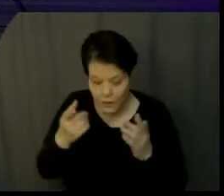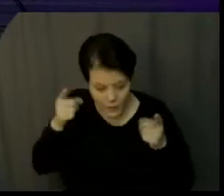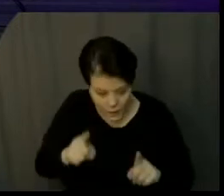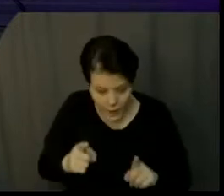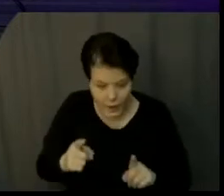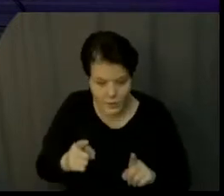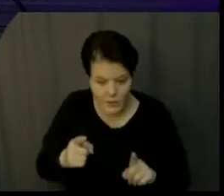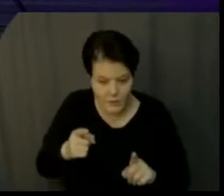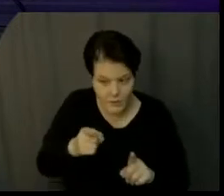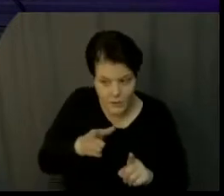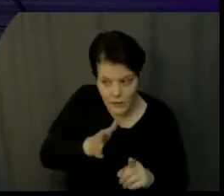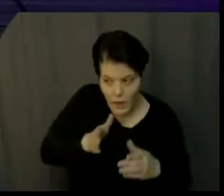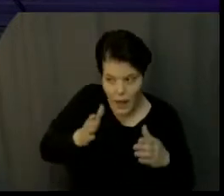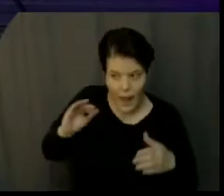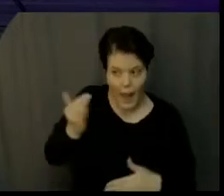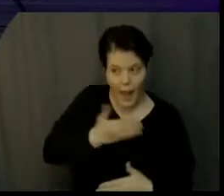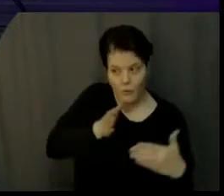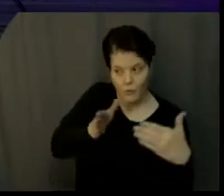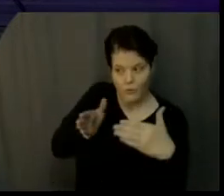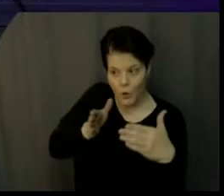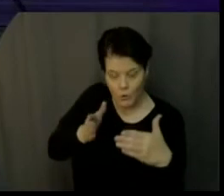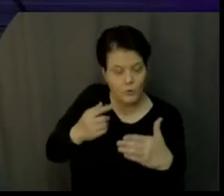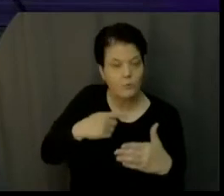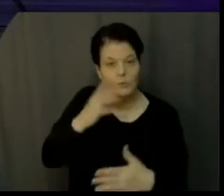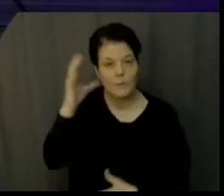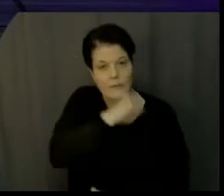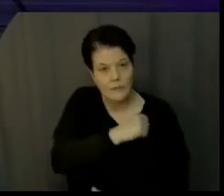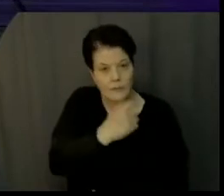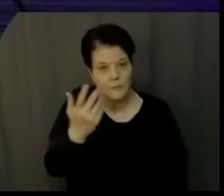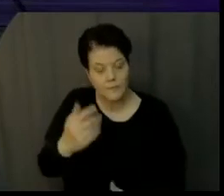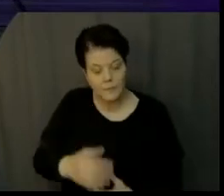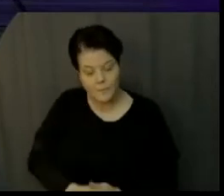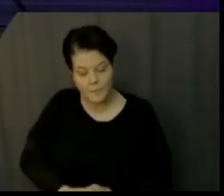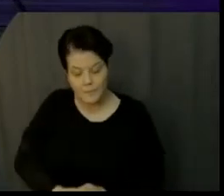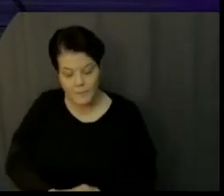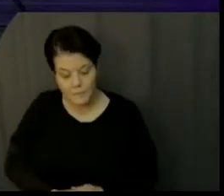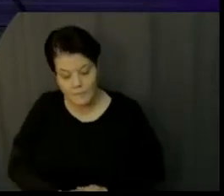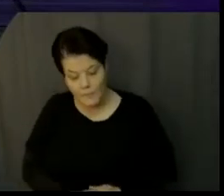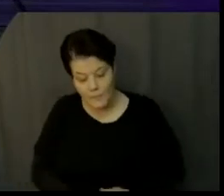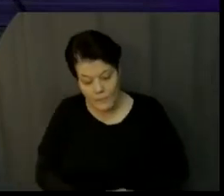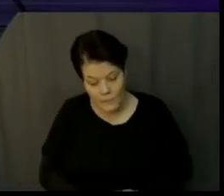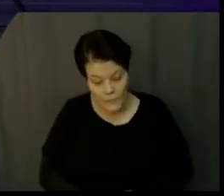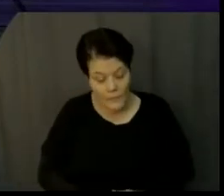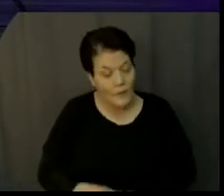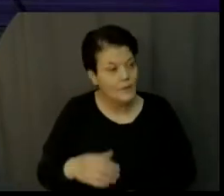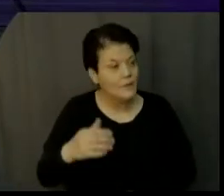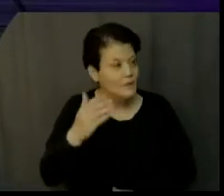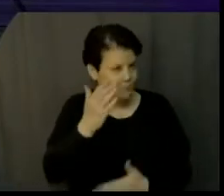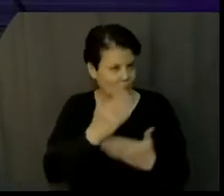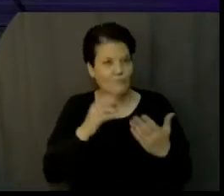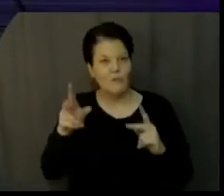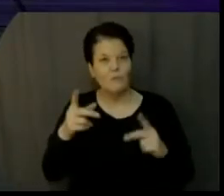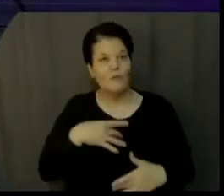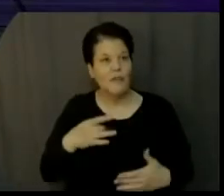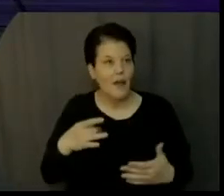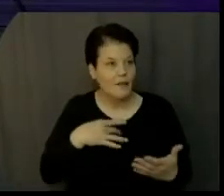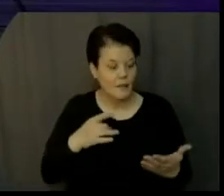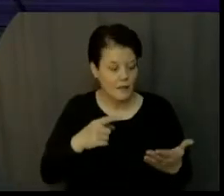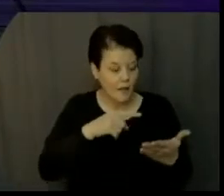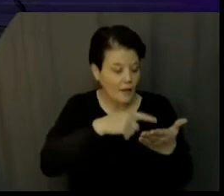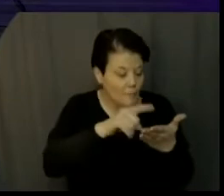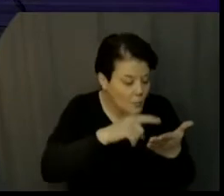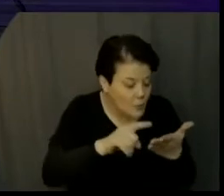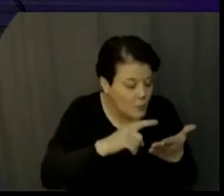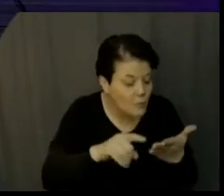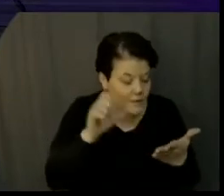very bad place. Legalism, listen to this. For those of you that like the checklist, all the do's and the don'ts and the yeses and the no's